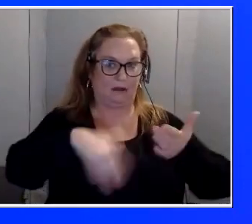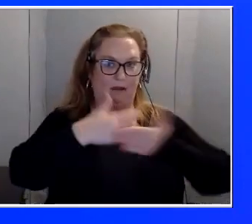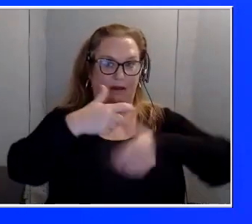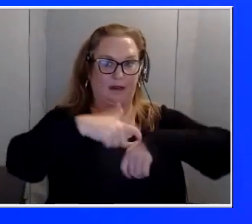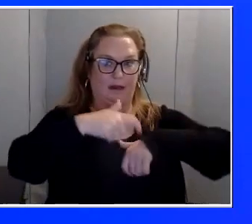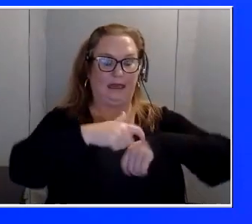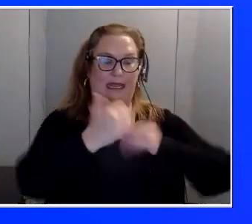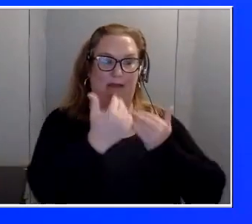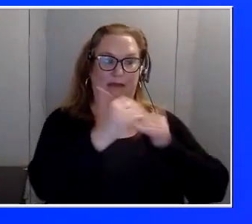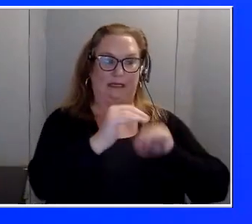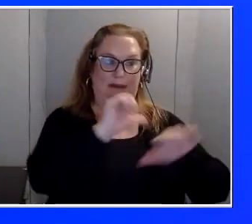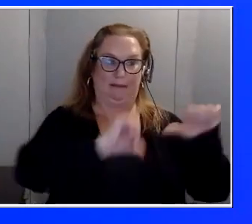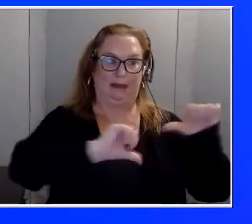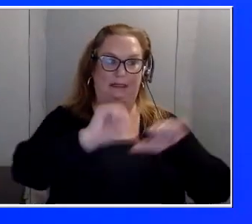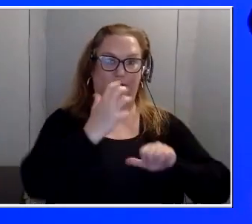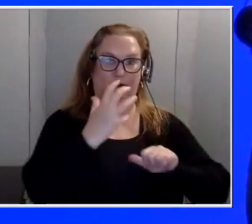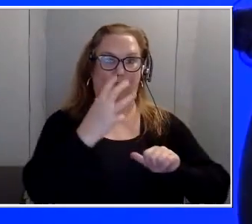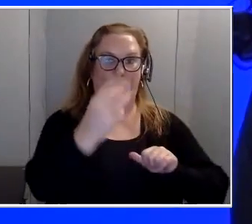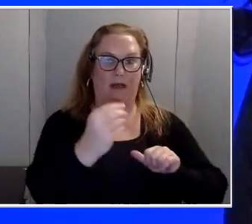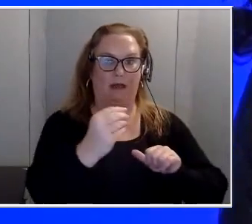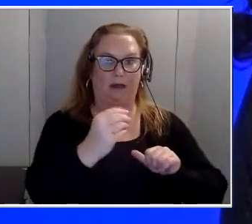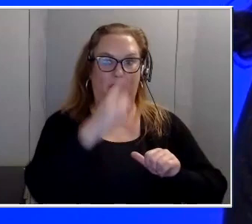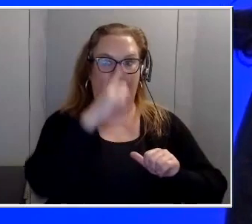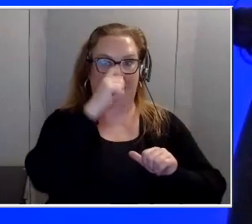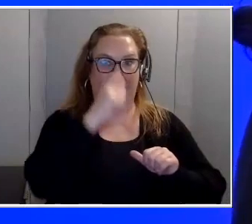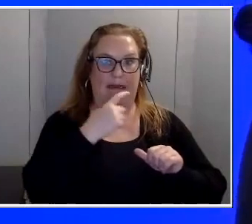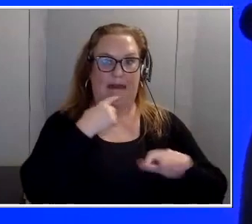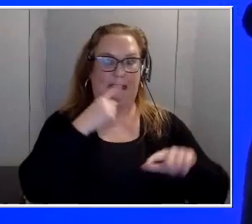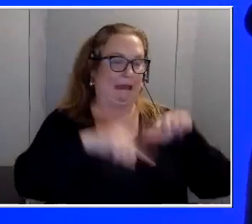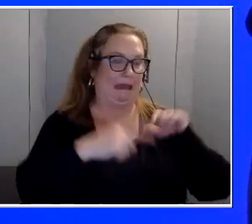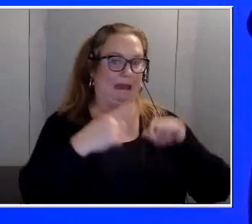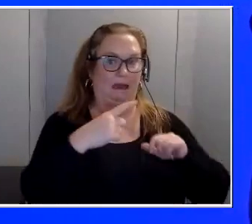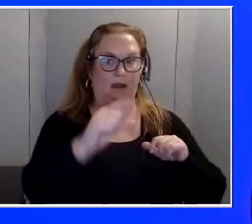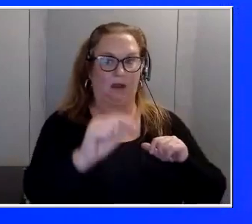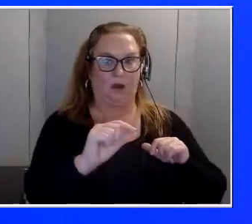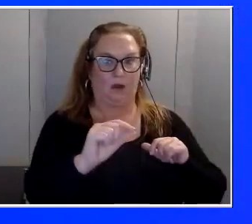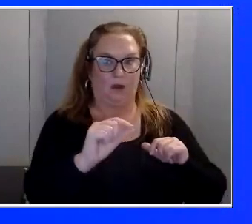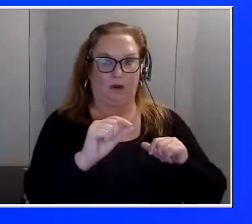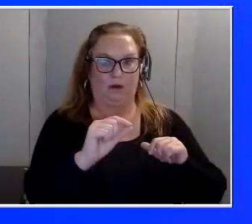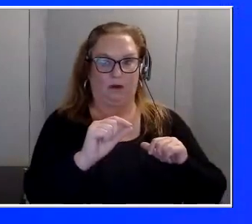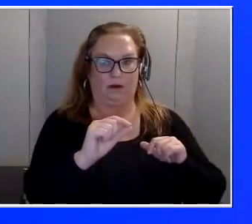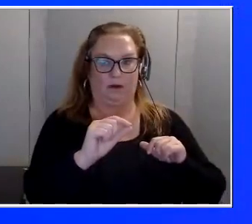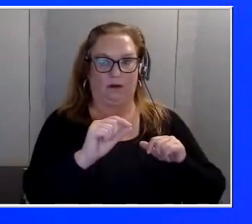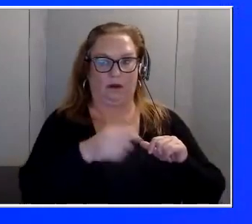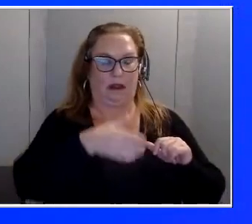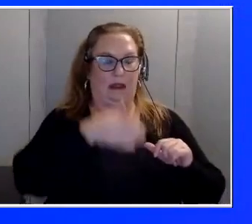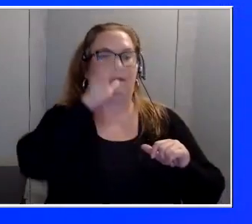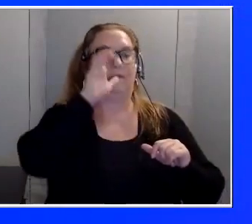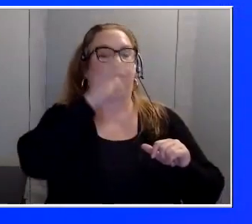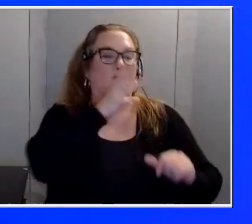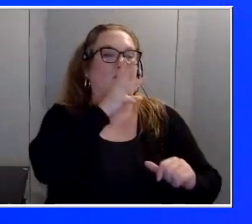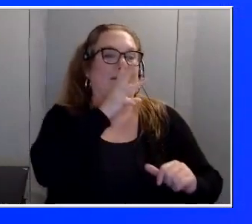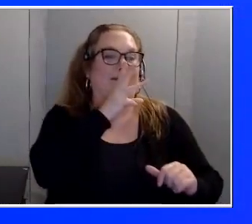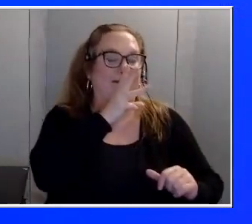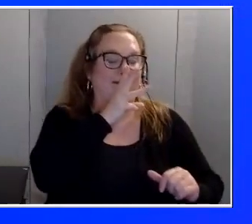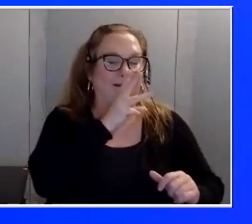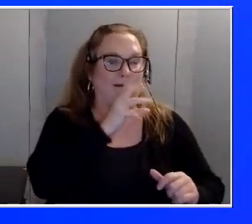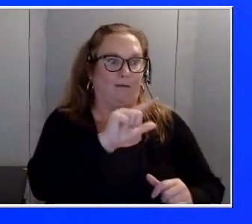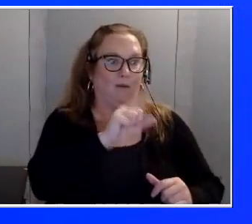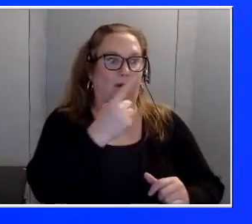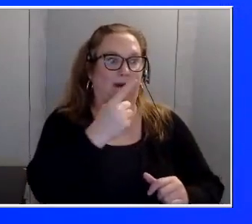social activities because I was like, oh, I can't go. I've drank a gallon of water.